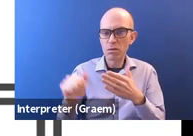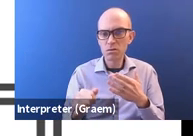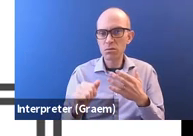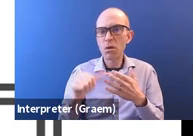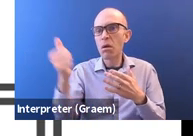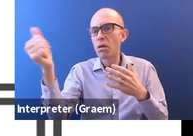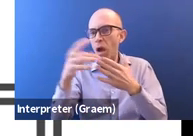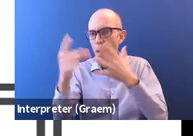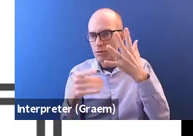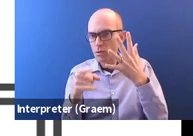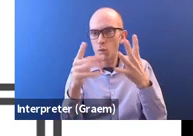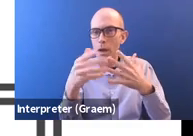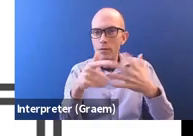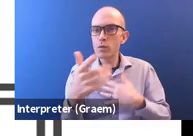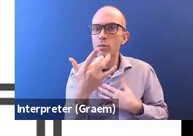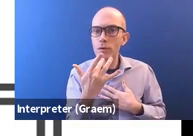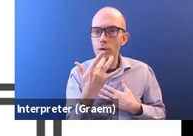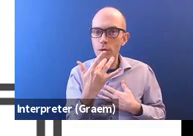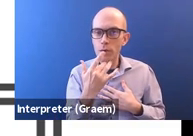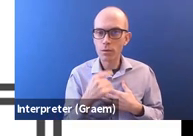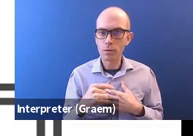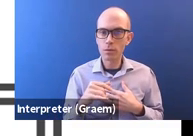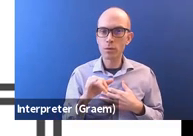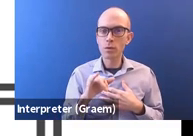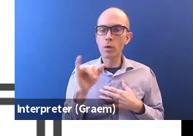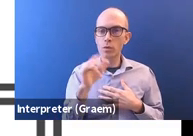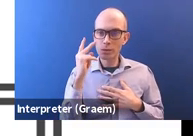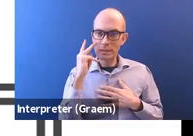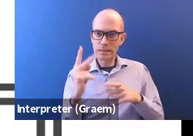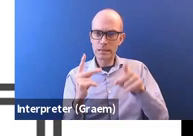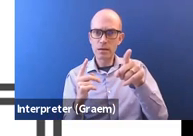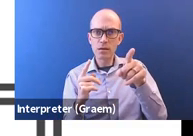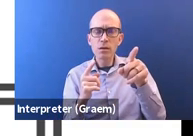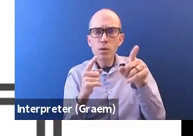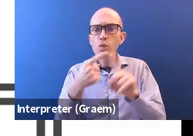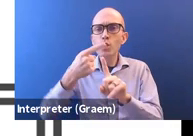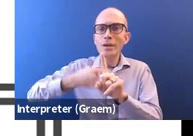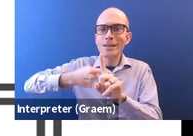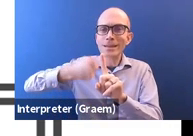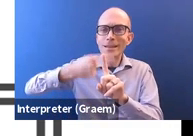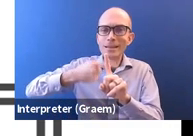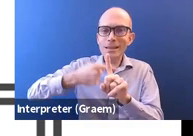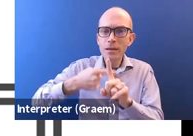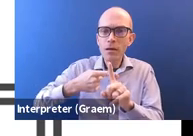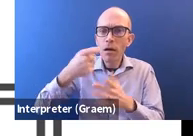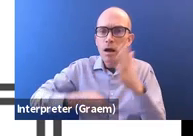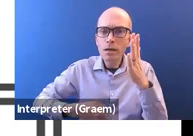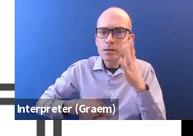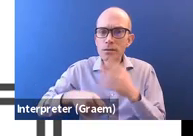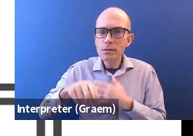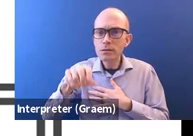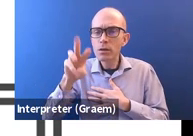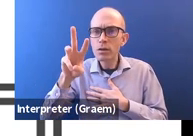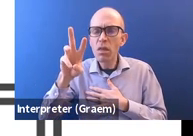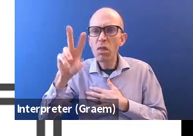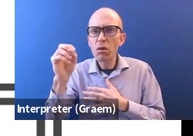don't. And then also you can rent. You can see a new one, brand new to rent, is $60, and a rental is $30 on some change.